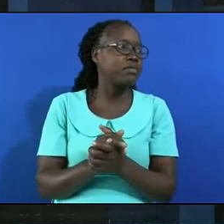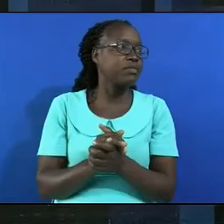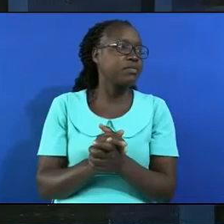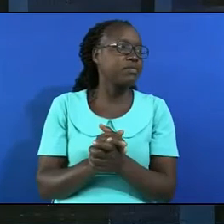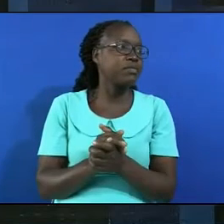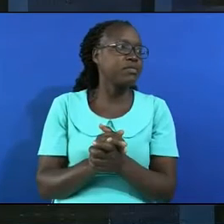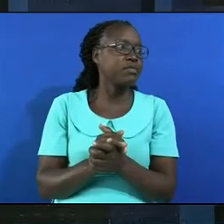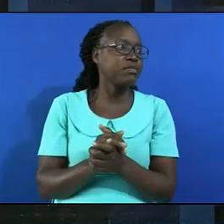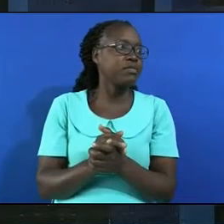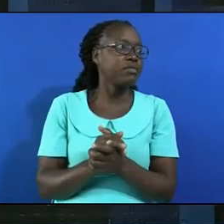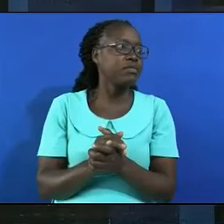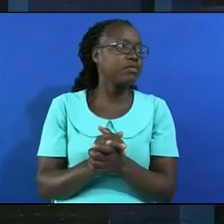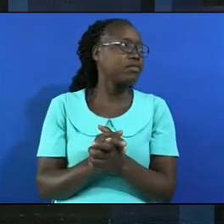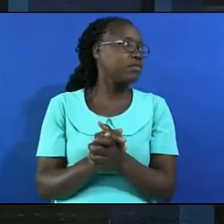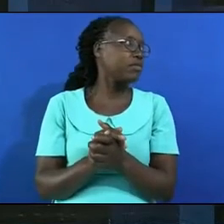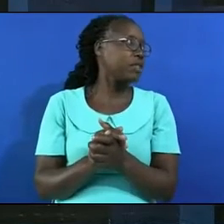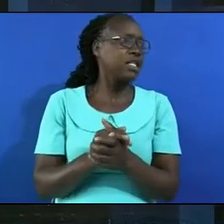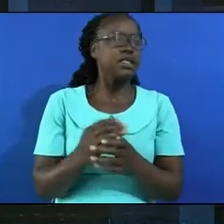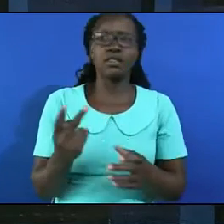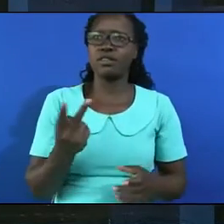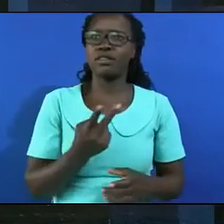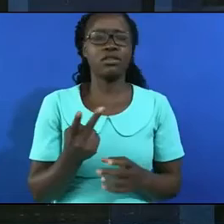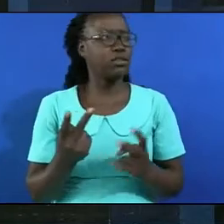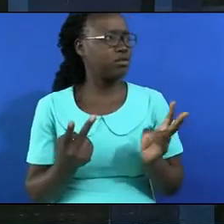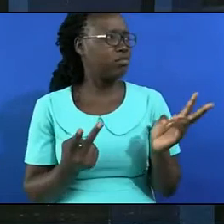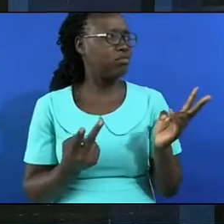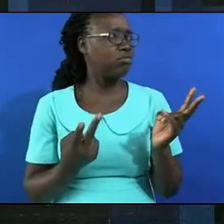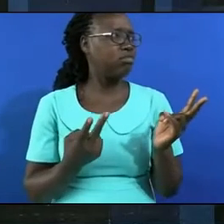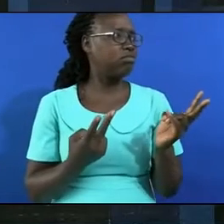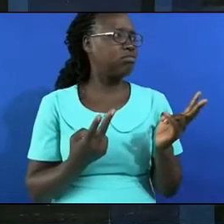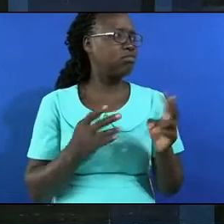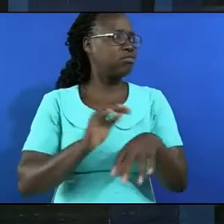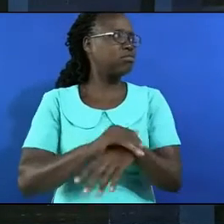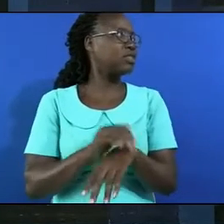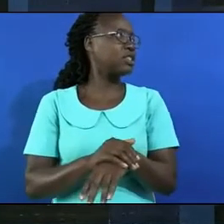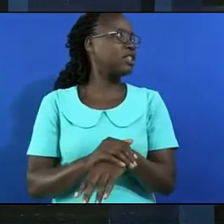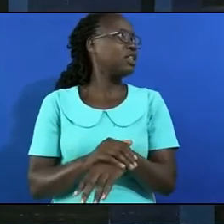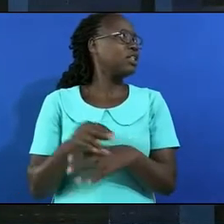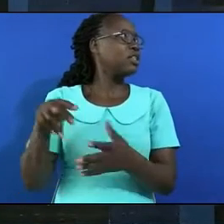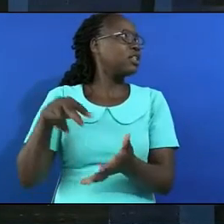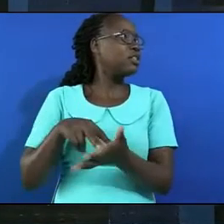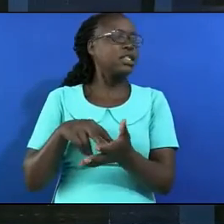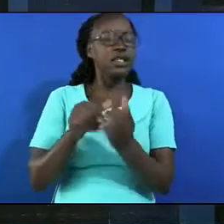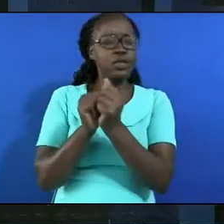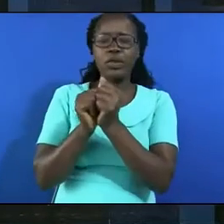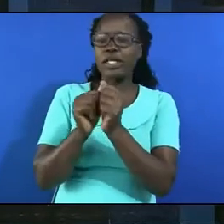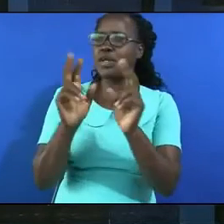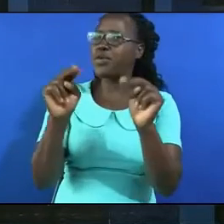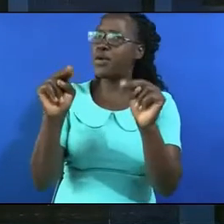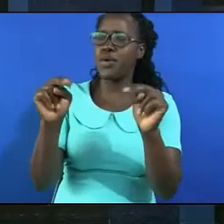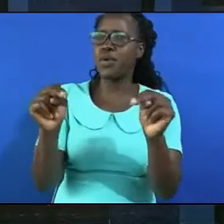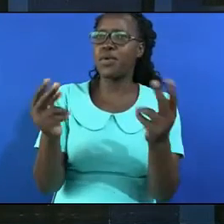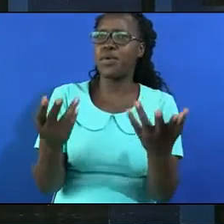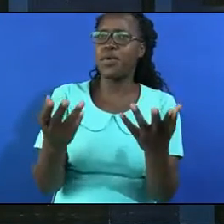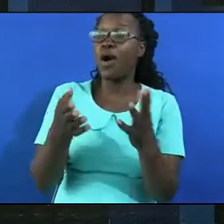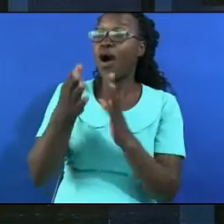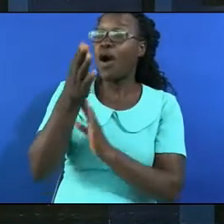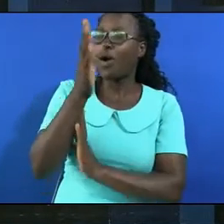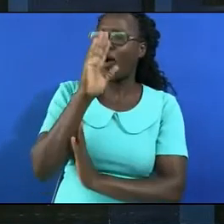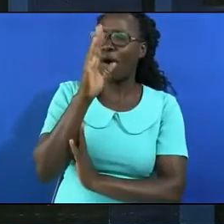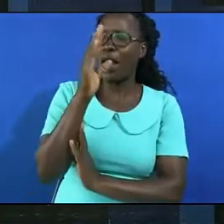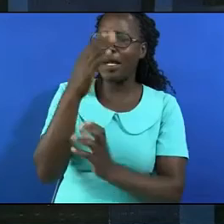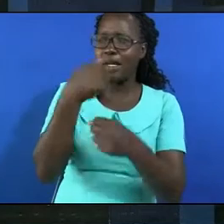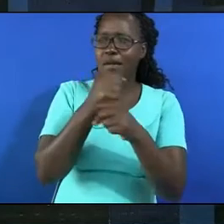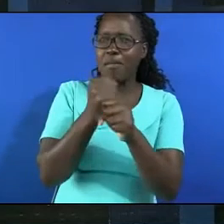let's make Eve. I think the two of you are looking good. Now, can you rise up together? No. God